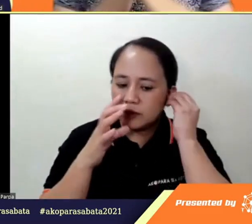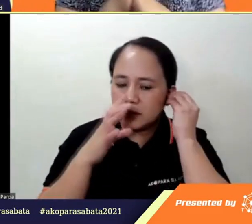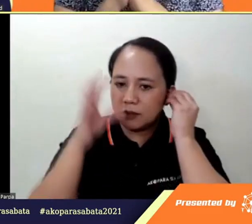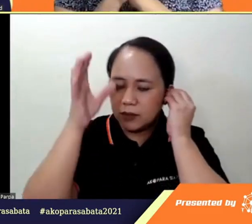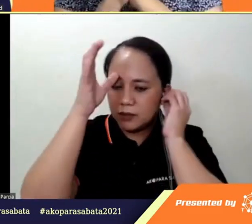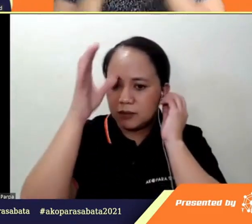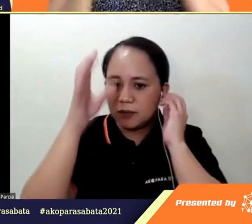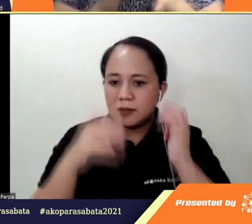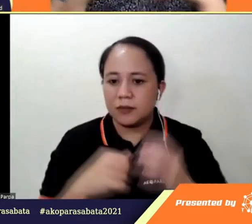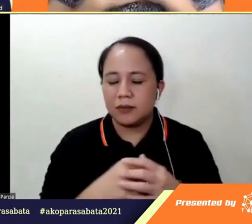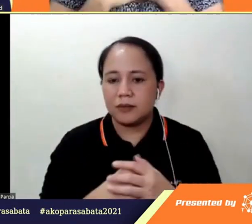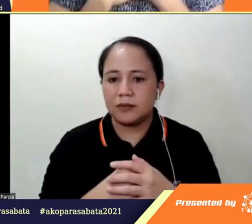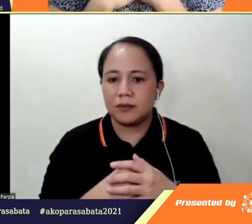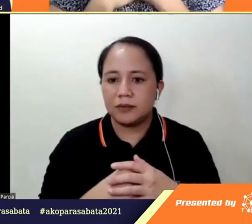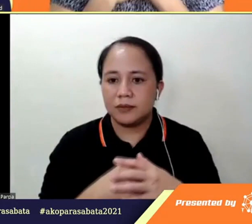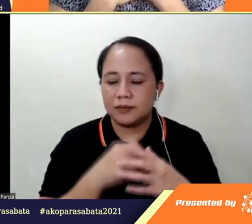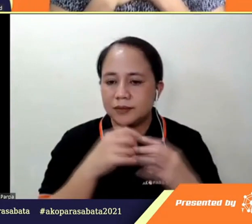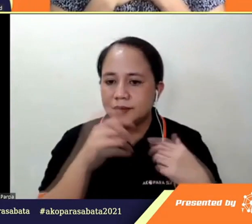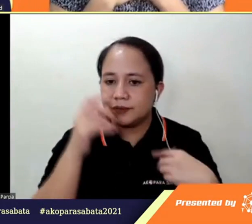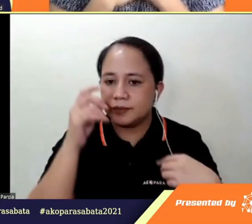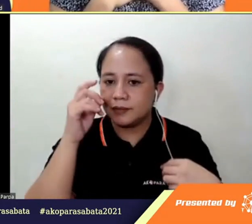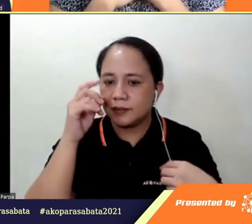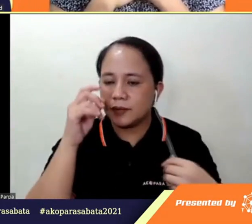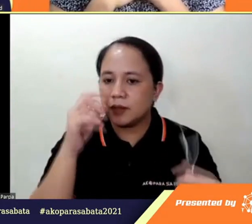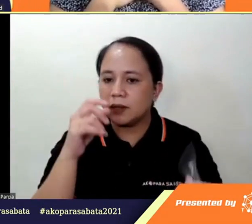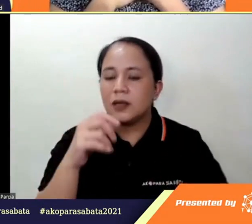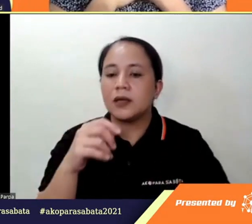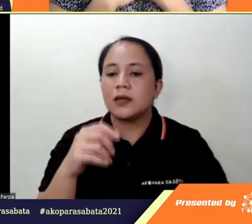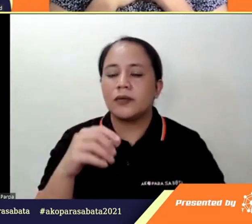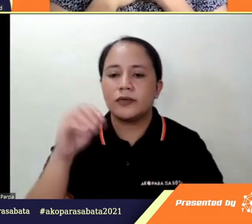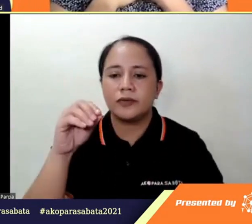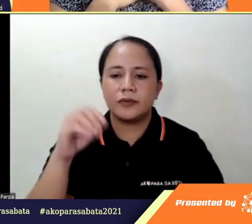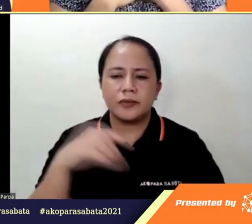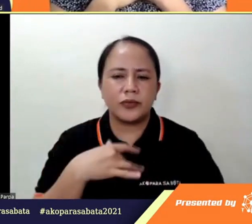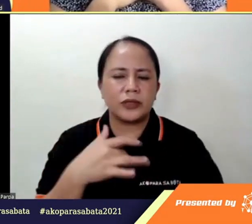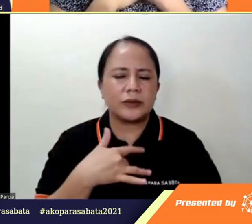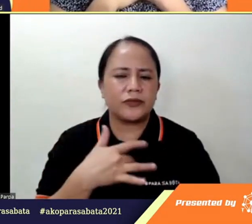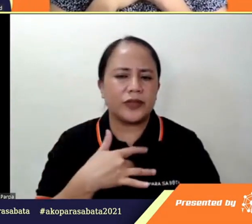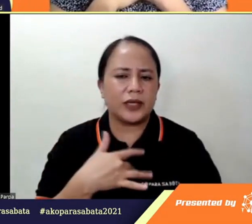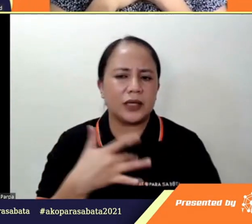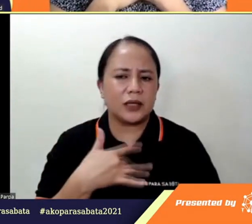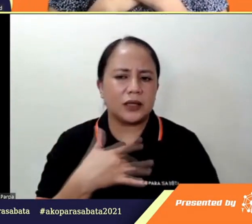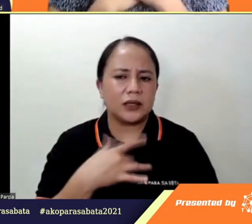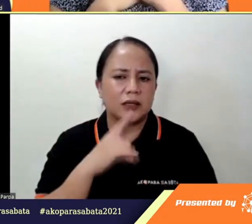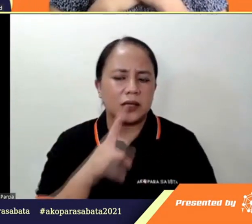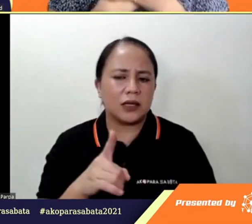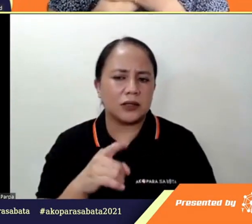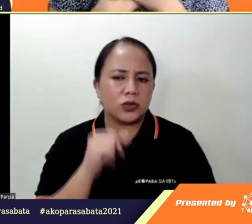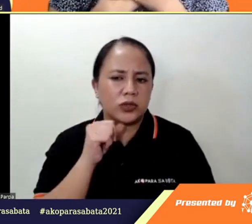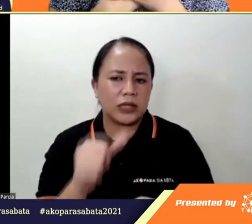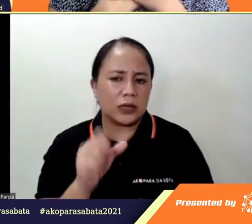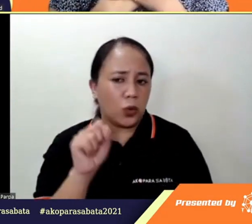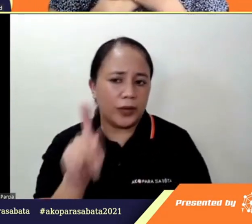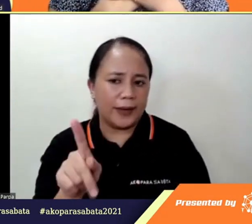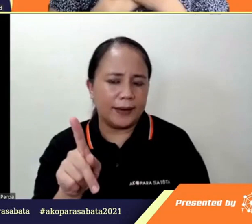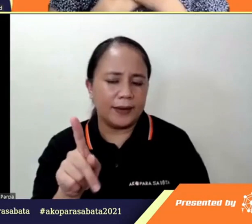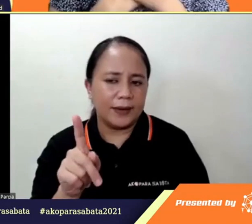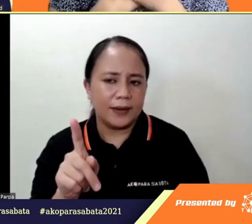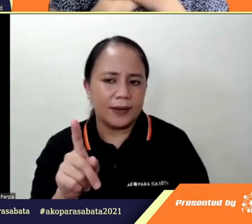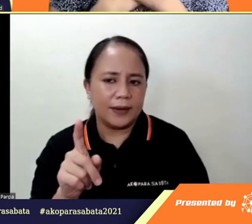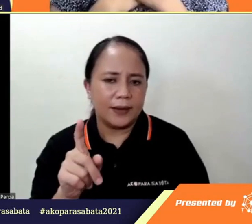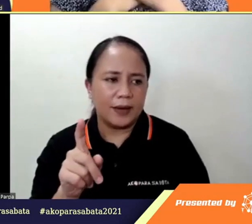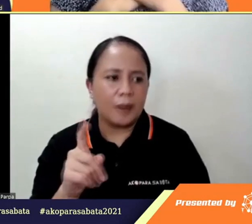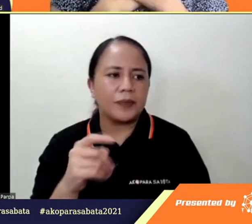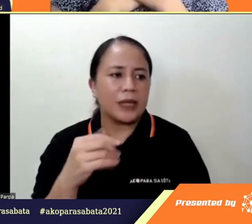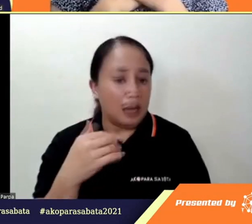ating mga anak. Pero kung ikaw mismo yung nakakaramdam ng you feel that you're not okay,